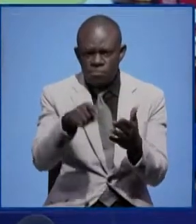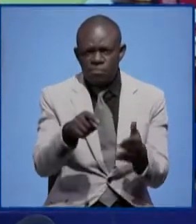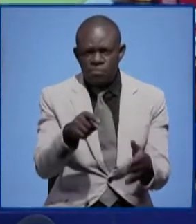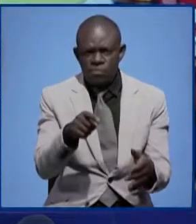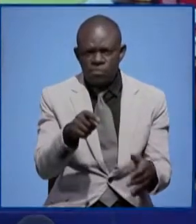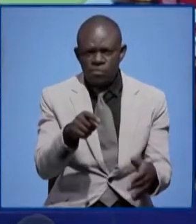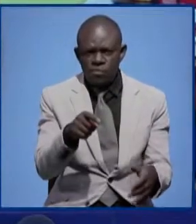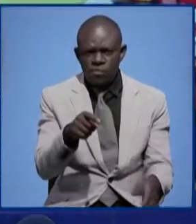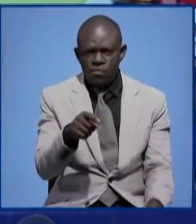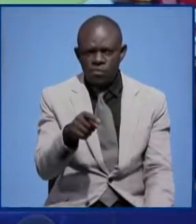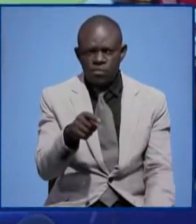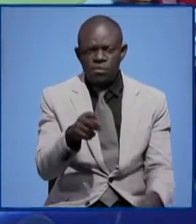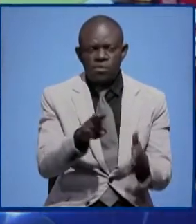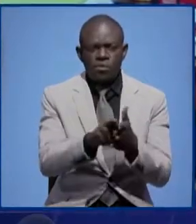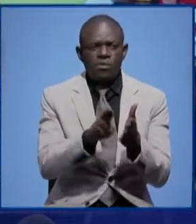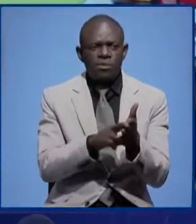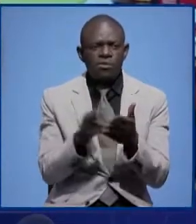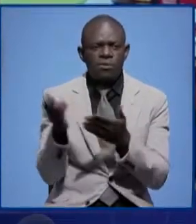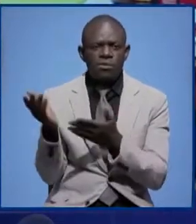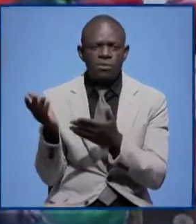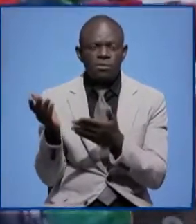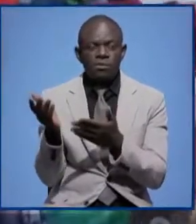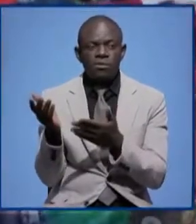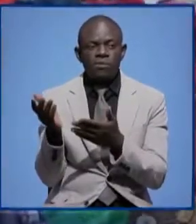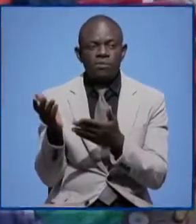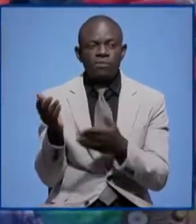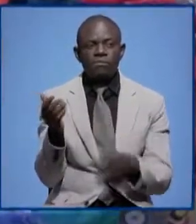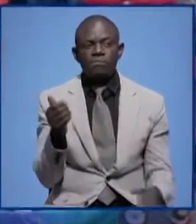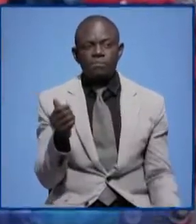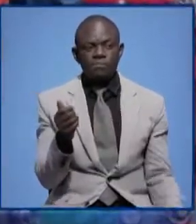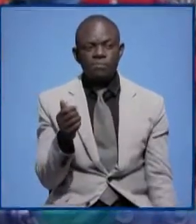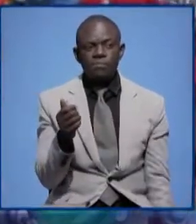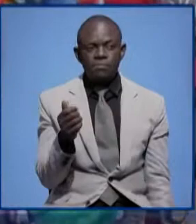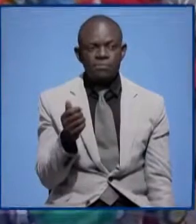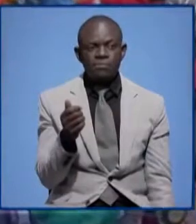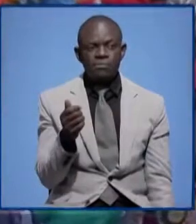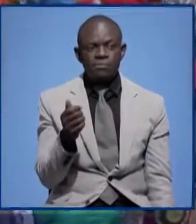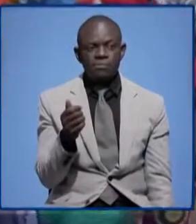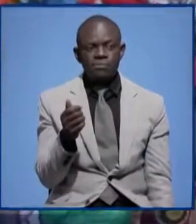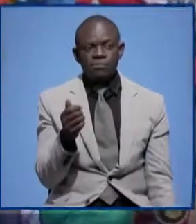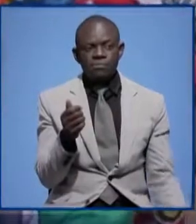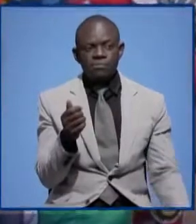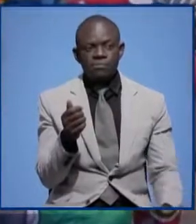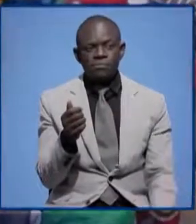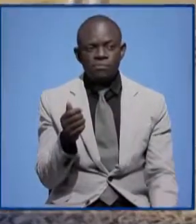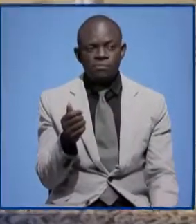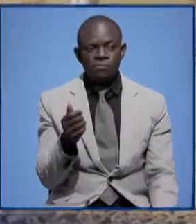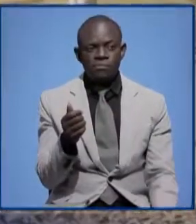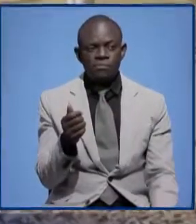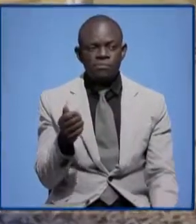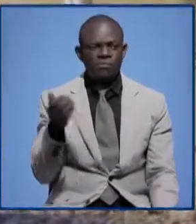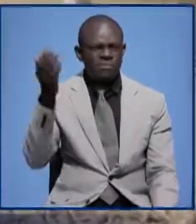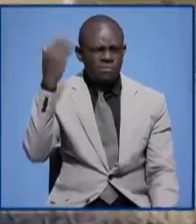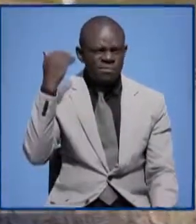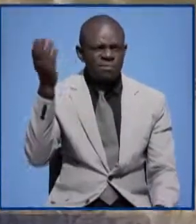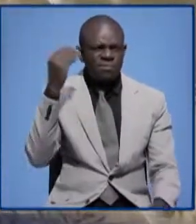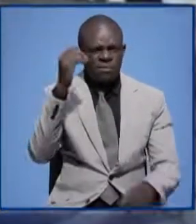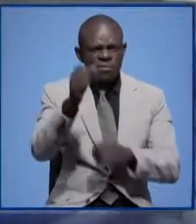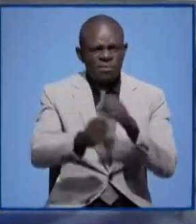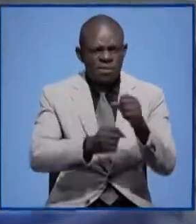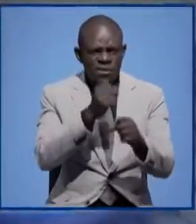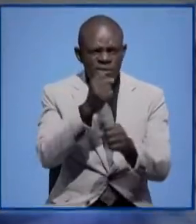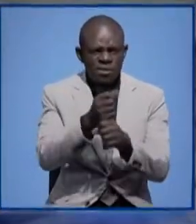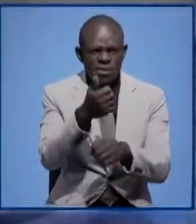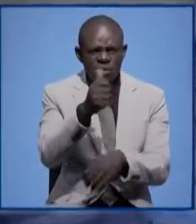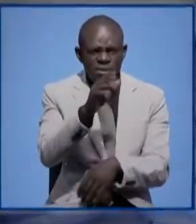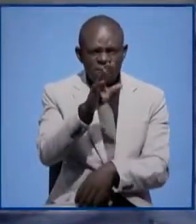Kenneth Kaunda. Here's a report. The idea of cooperatives was first birthed around 1914 in Zambia.